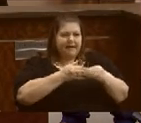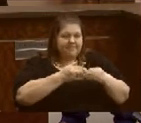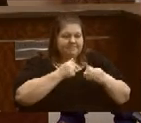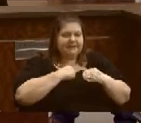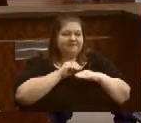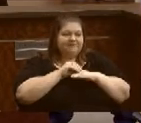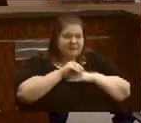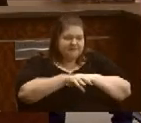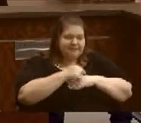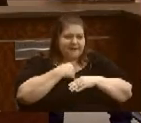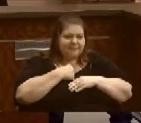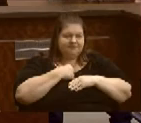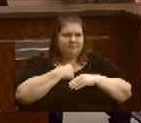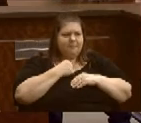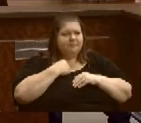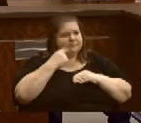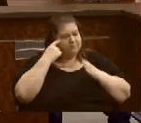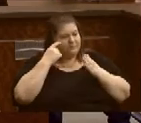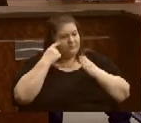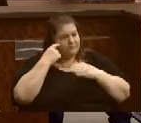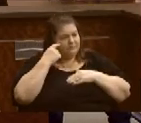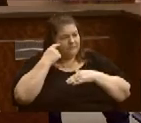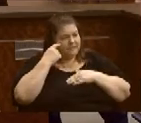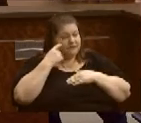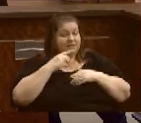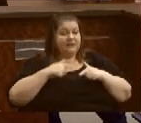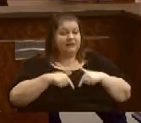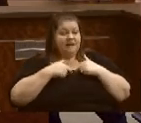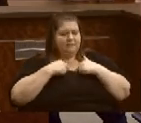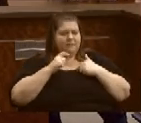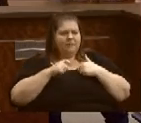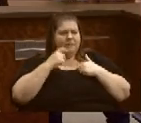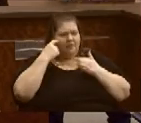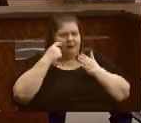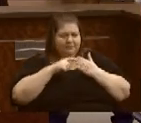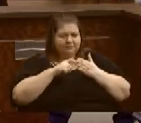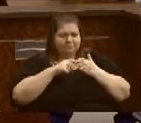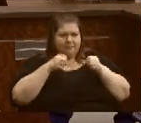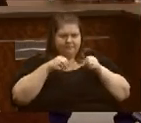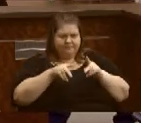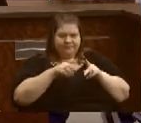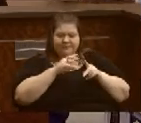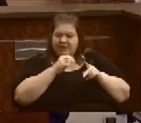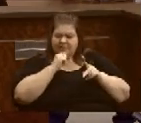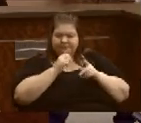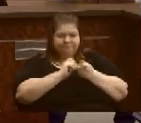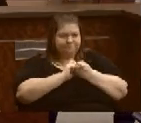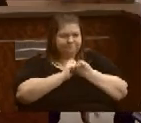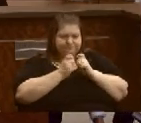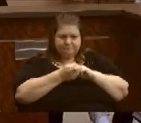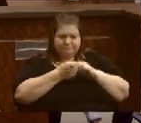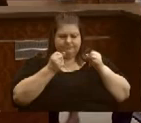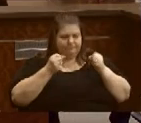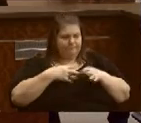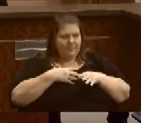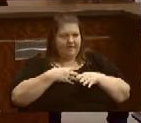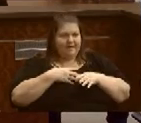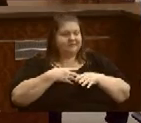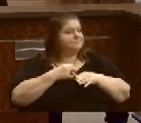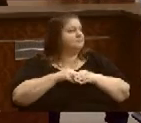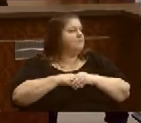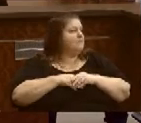in life is to recognize these opportunities when they come and not be afraid to change, end the quote.